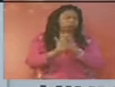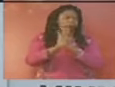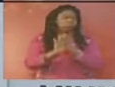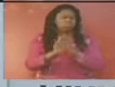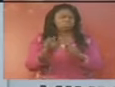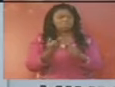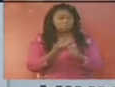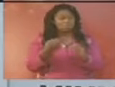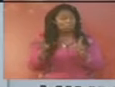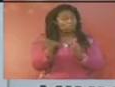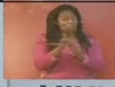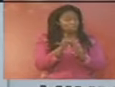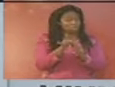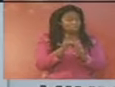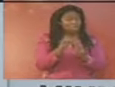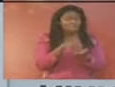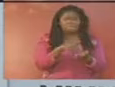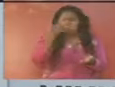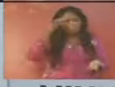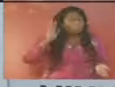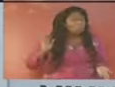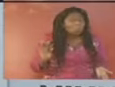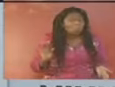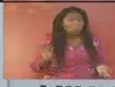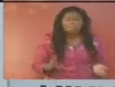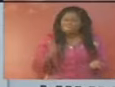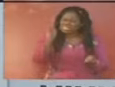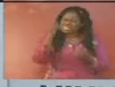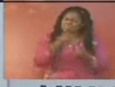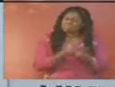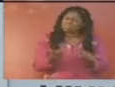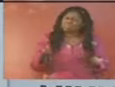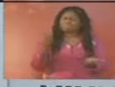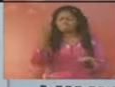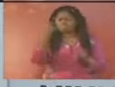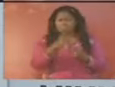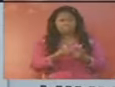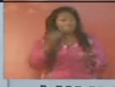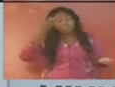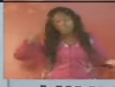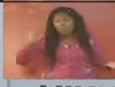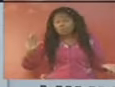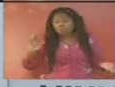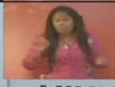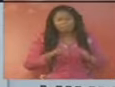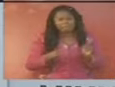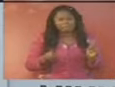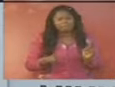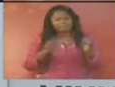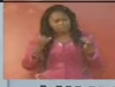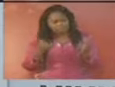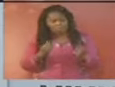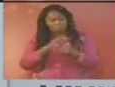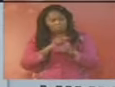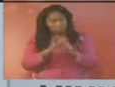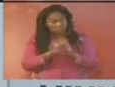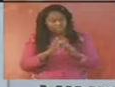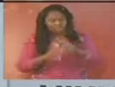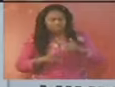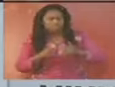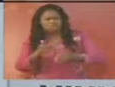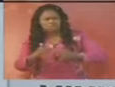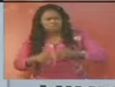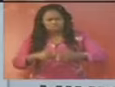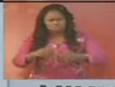6 months, 3 months, that sort of time frame. But as the disease progresses in terms of age and we do sampling of